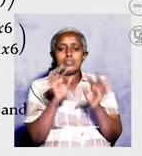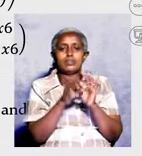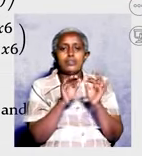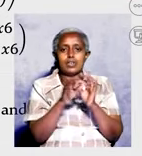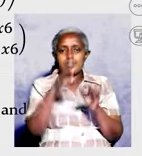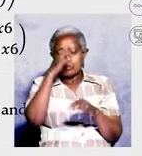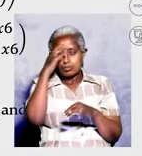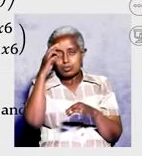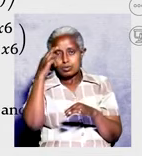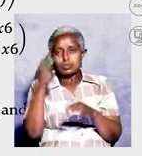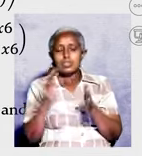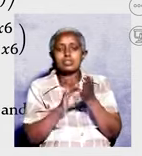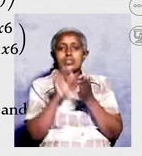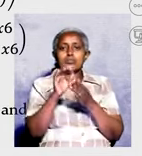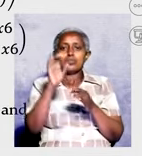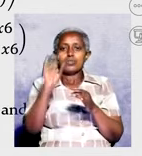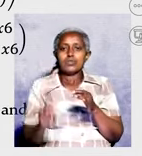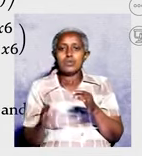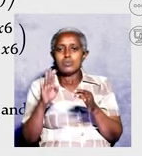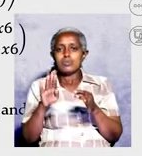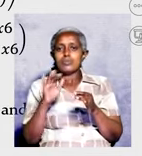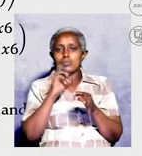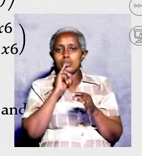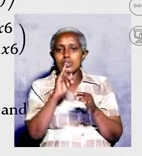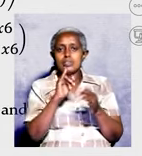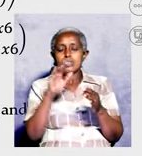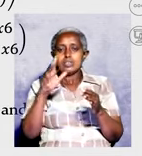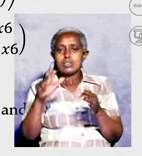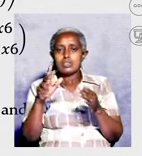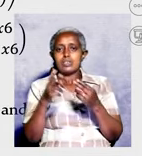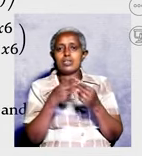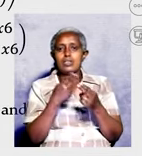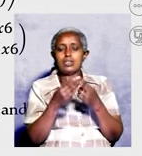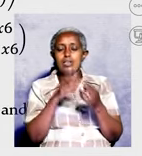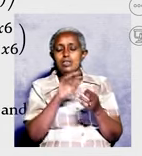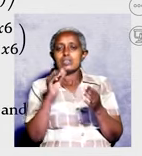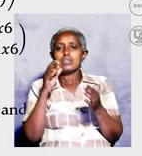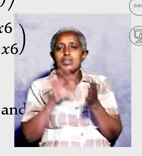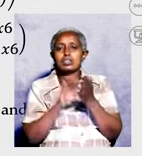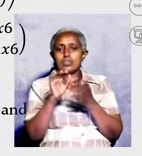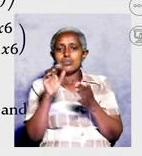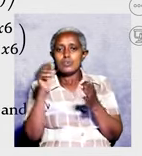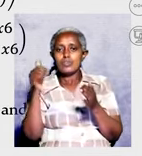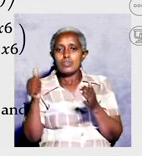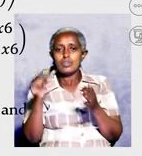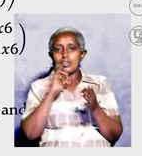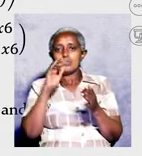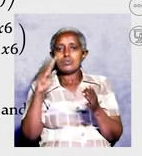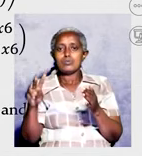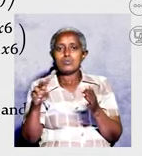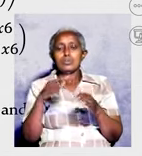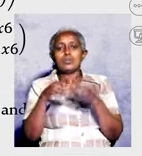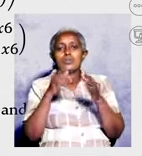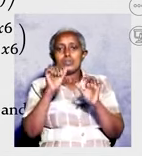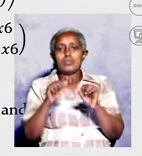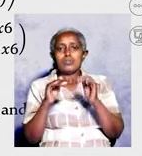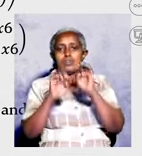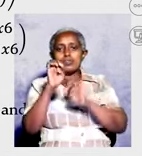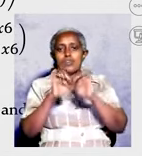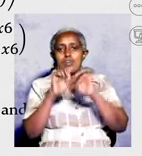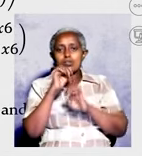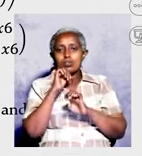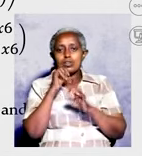defined because the number of columns of B is this 3 and the number of rows of A is 2. So we cannot